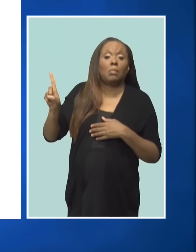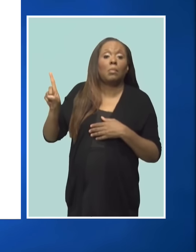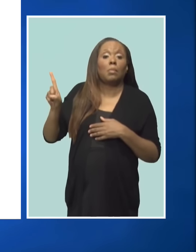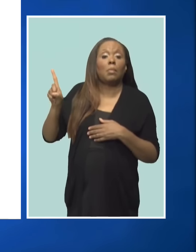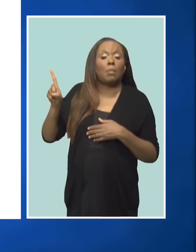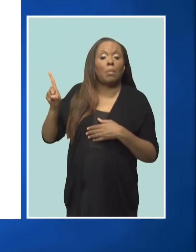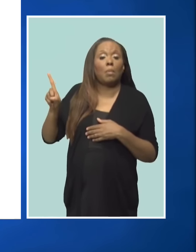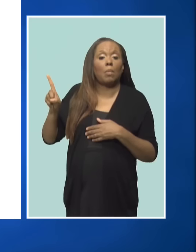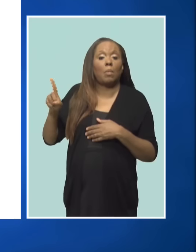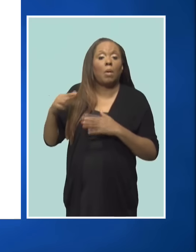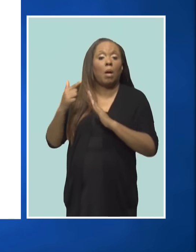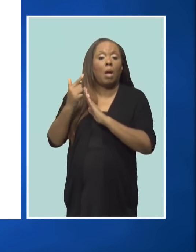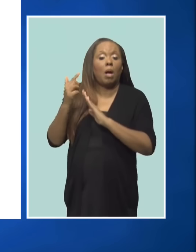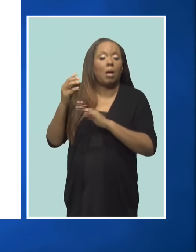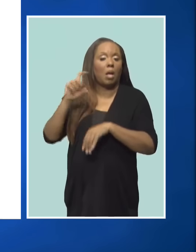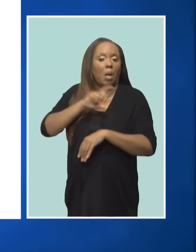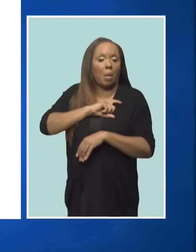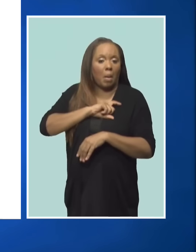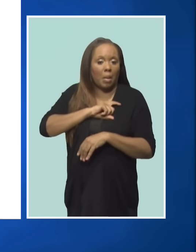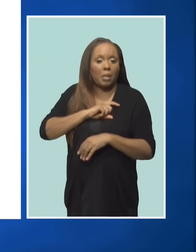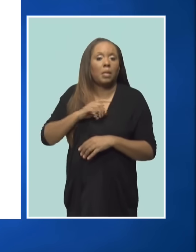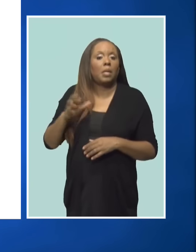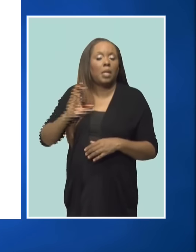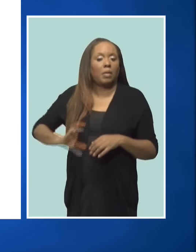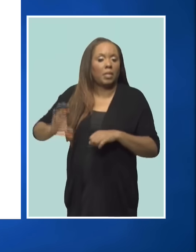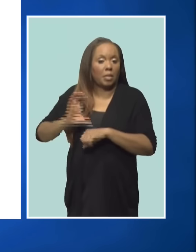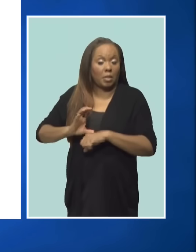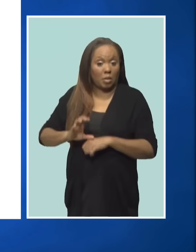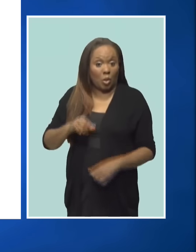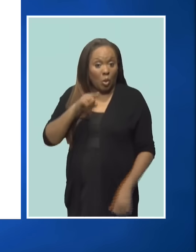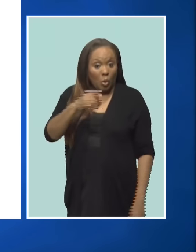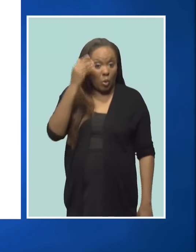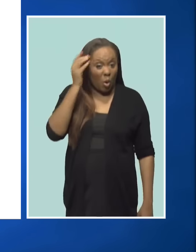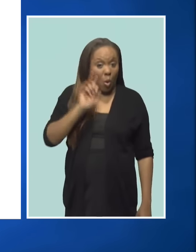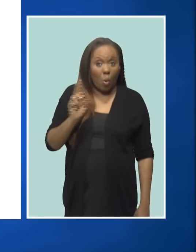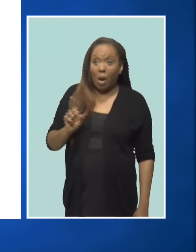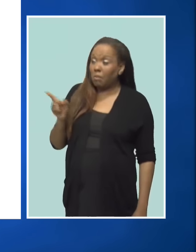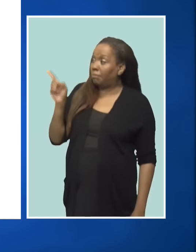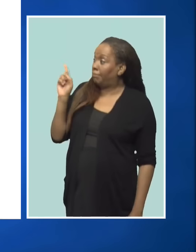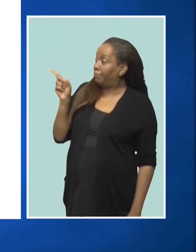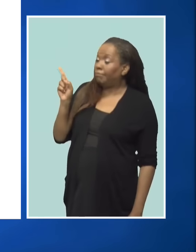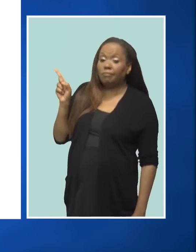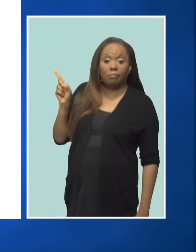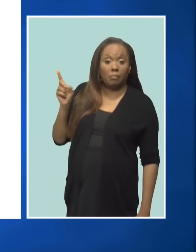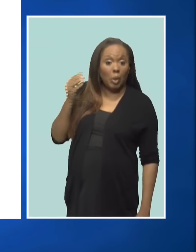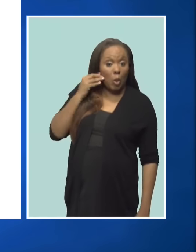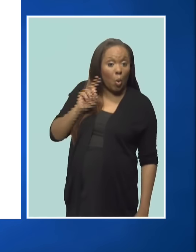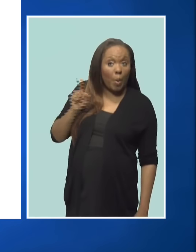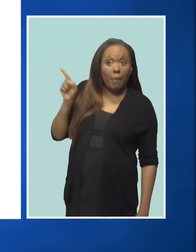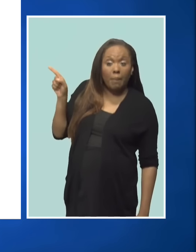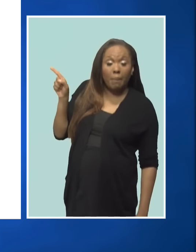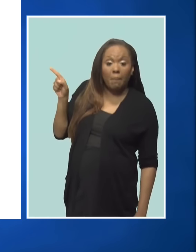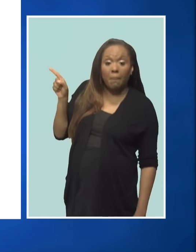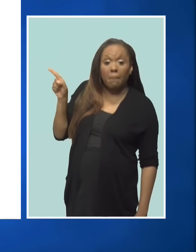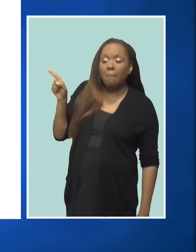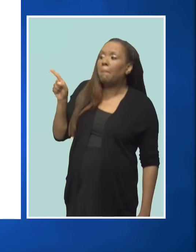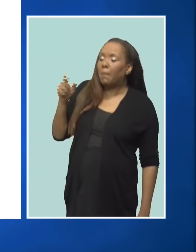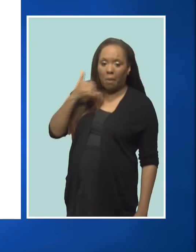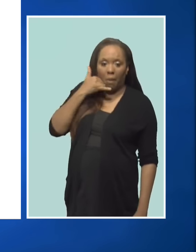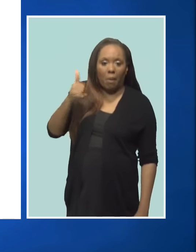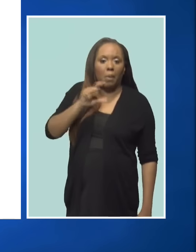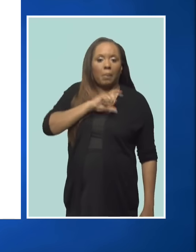Division, accompanied by an attorney at law of his choice. Any person who may know the whereabouts of Roshan Jair Kangal is asked to call police